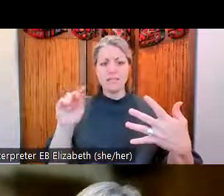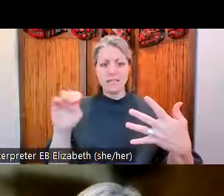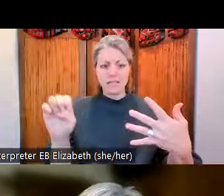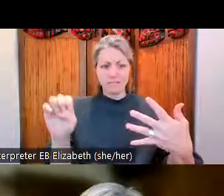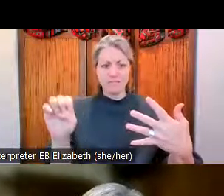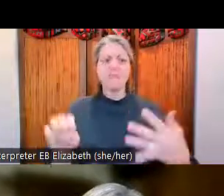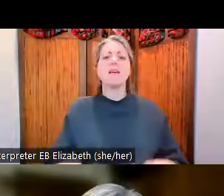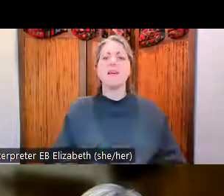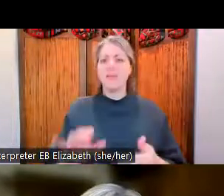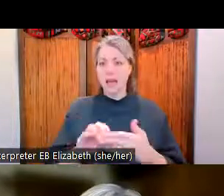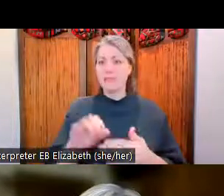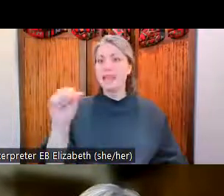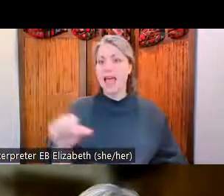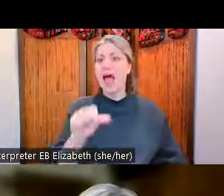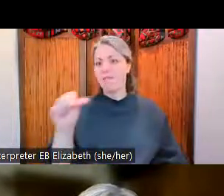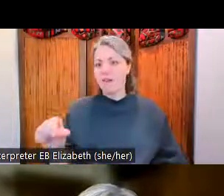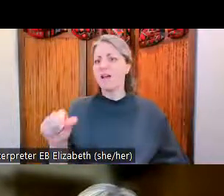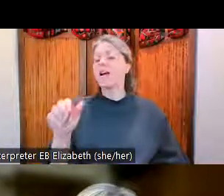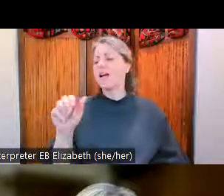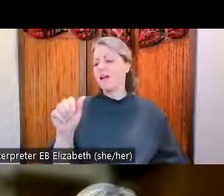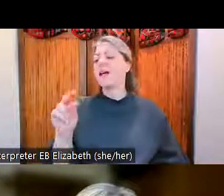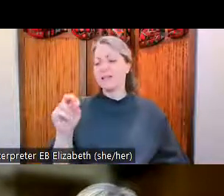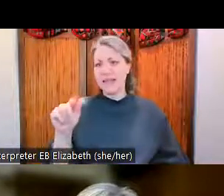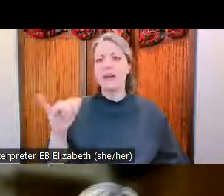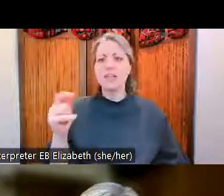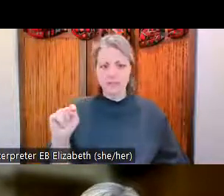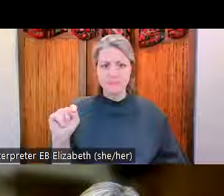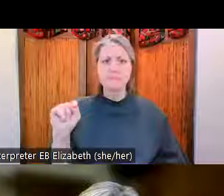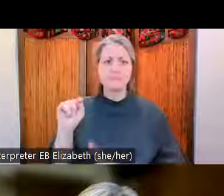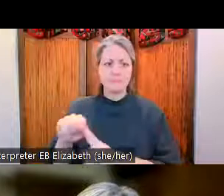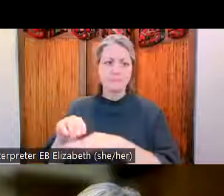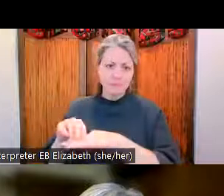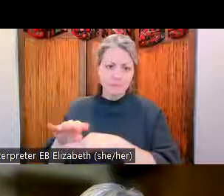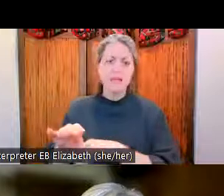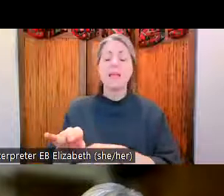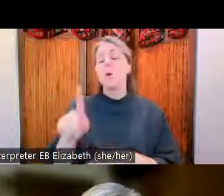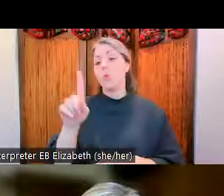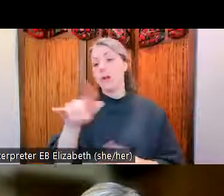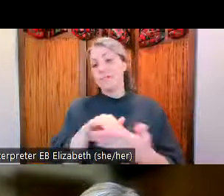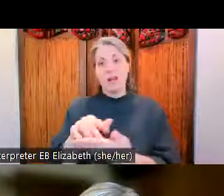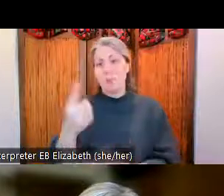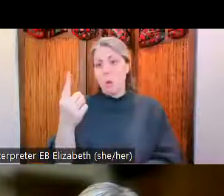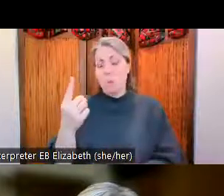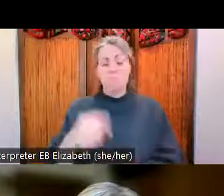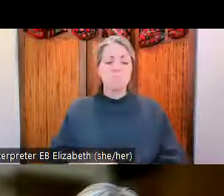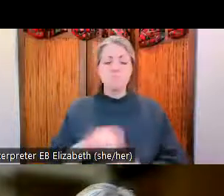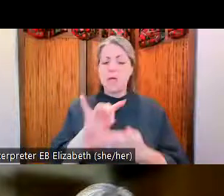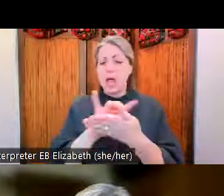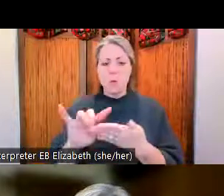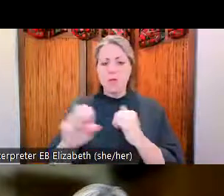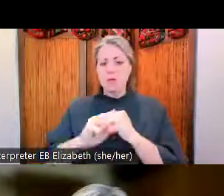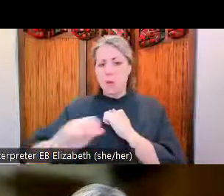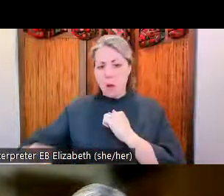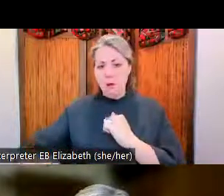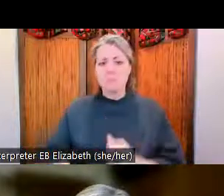agonists, in children with autism. That study was about 8 weeks long. It showed less hyperactivity, but